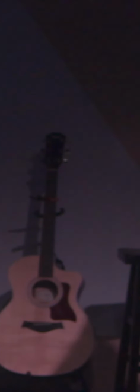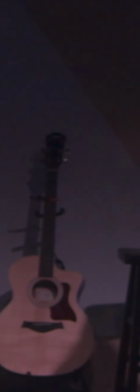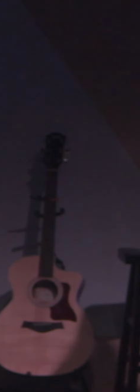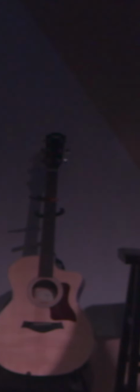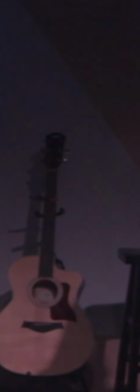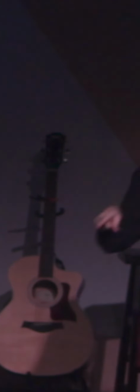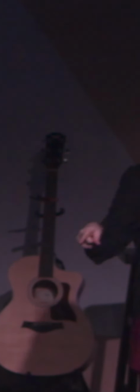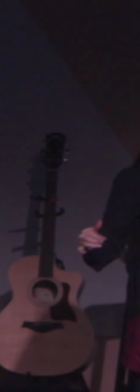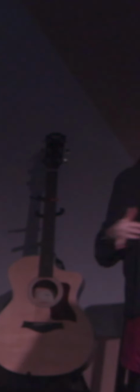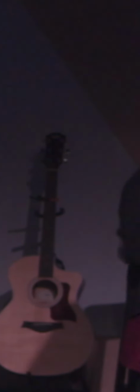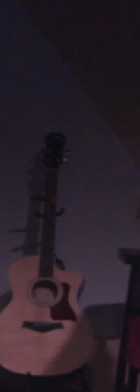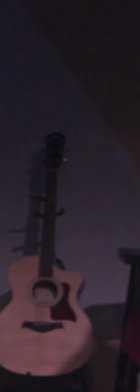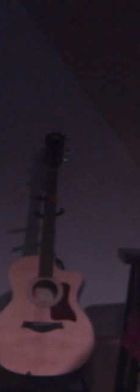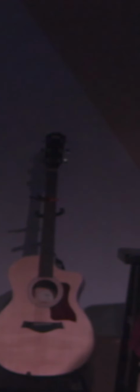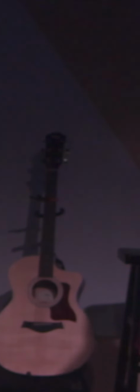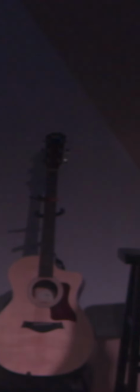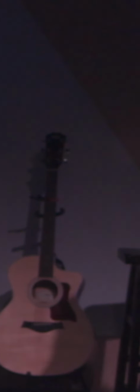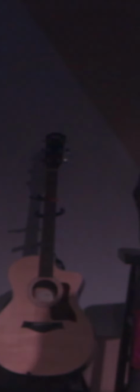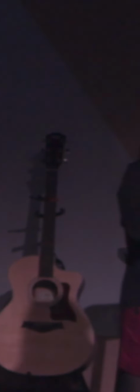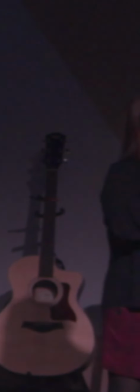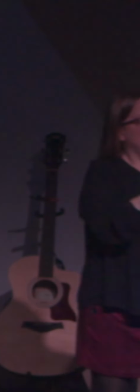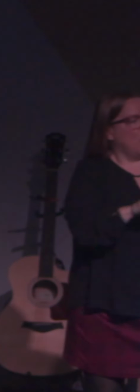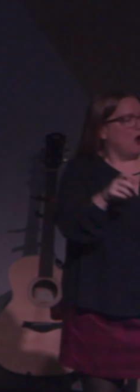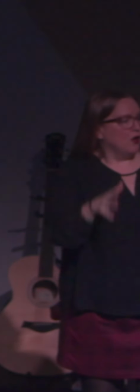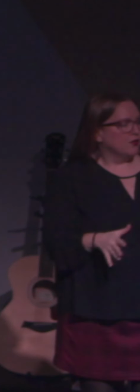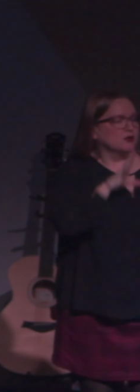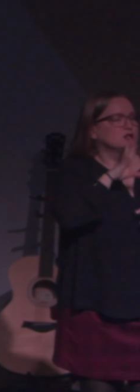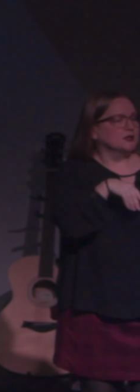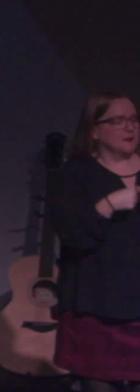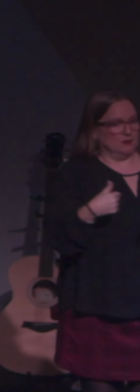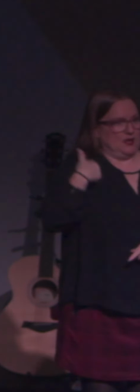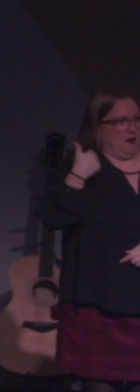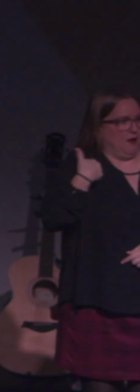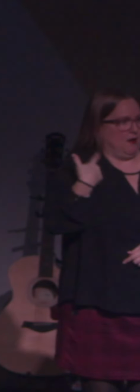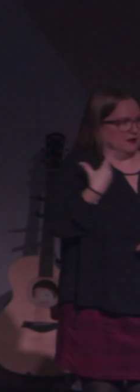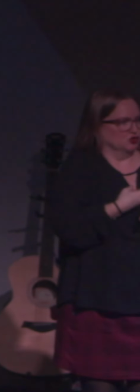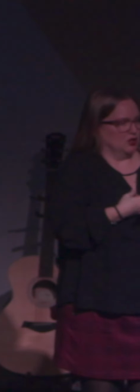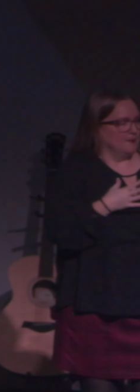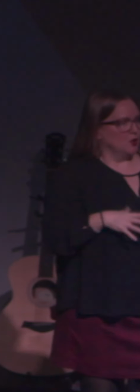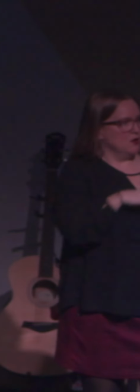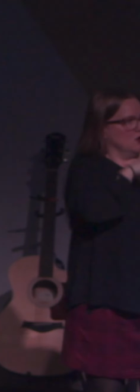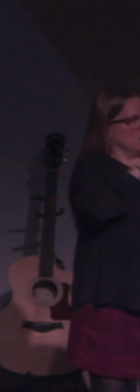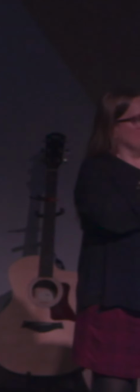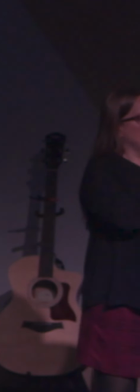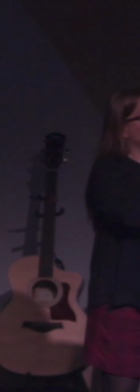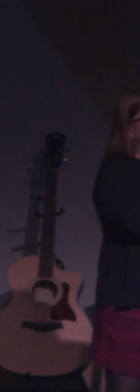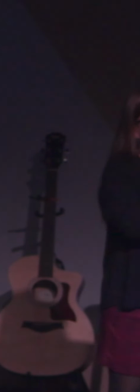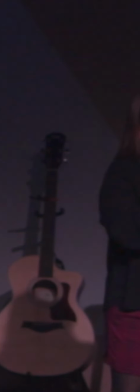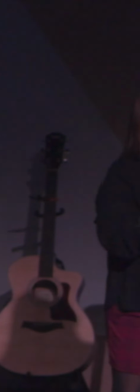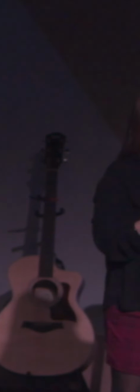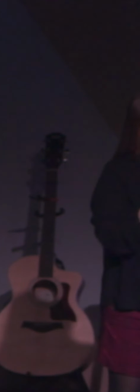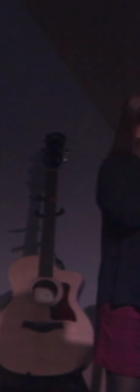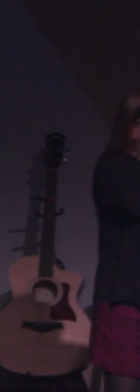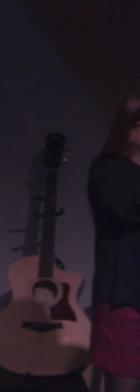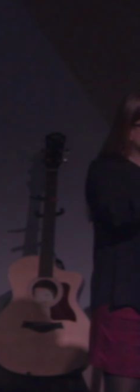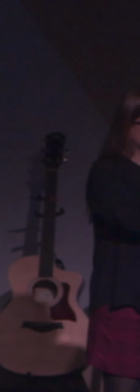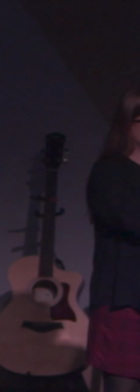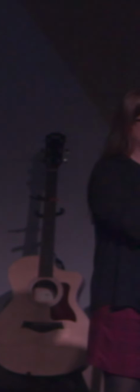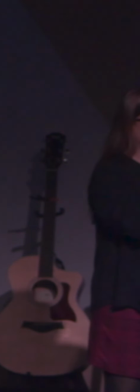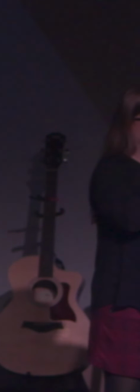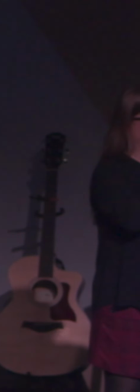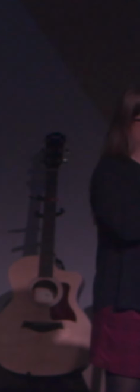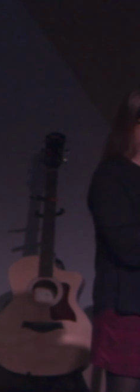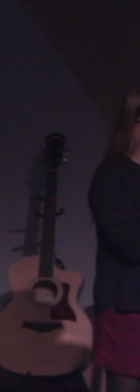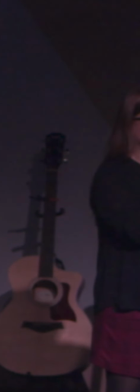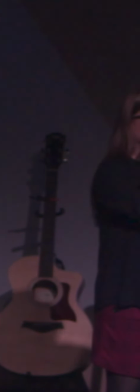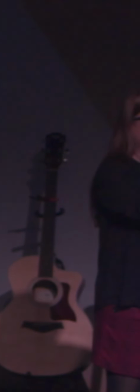them. Philip Keller talks about being young as a shepherd and learning this, that there were blue and white camas